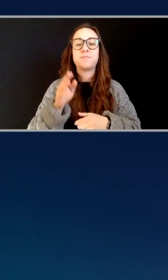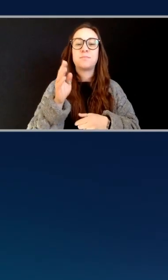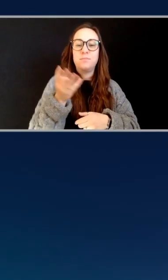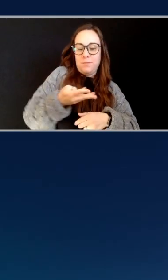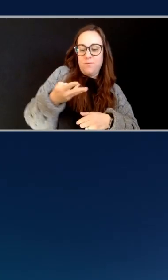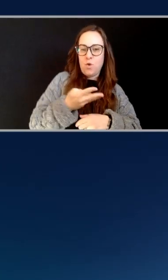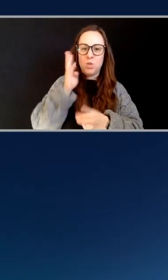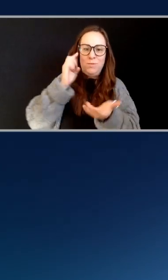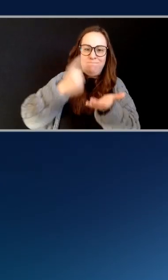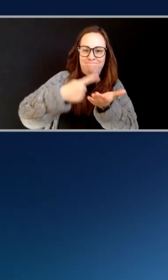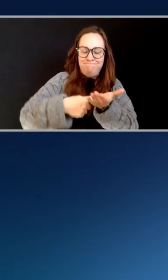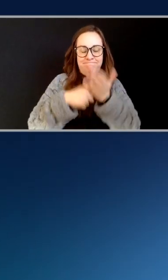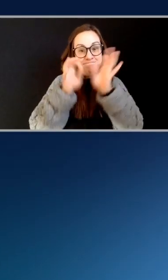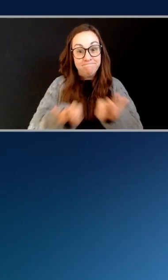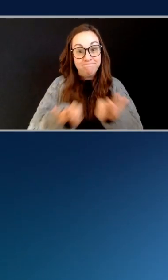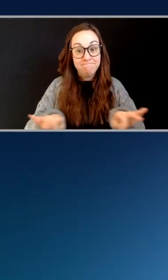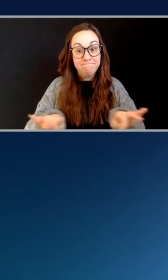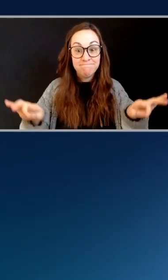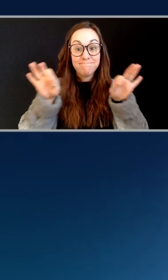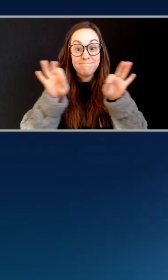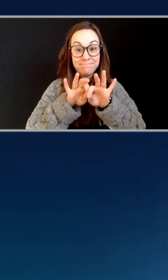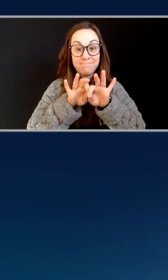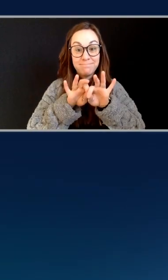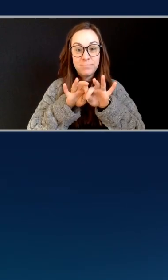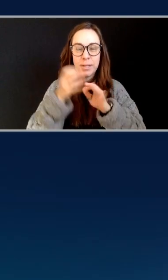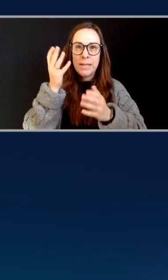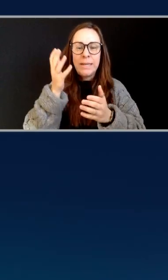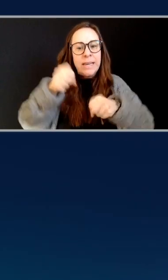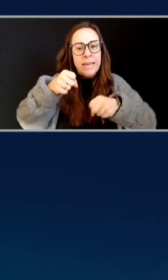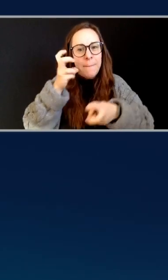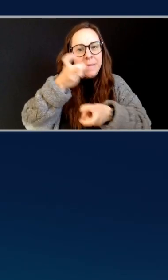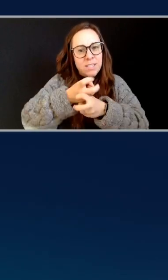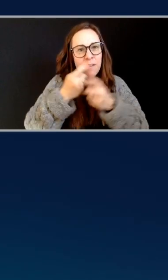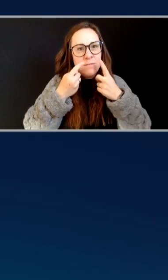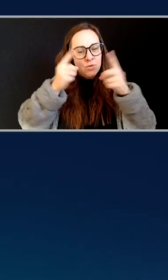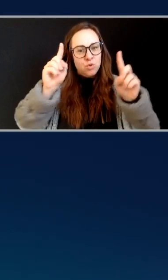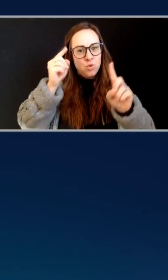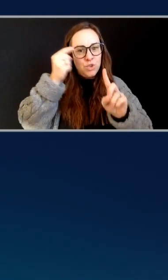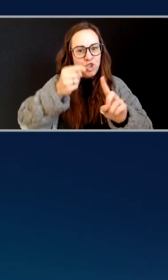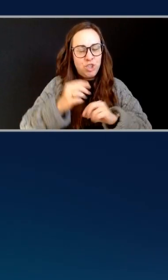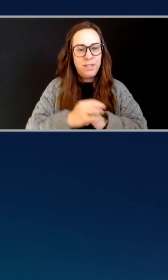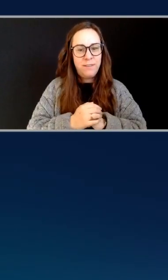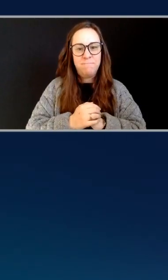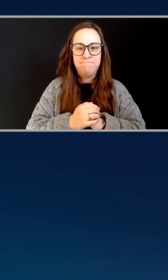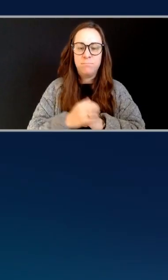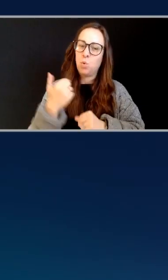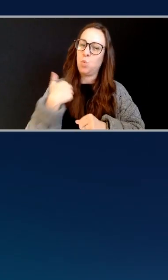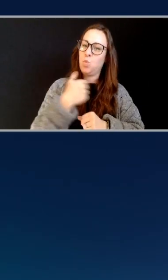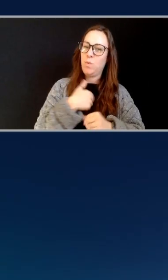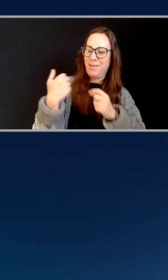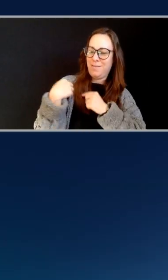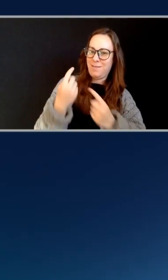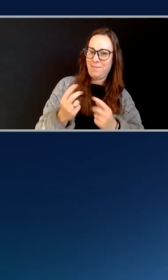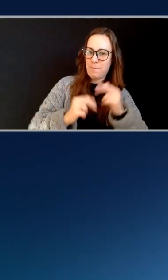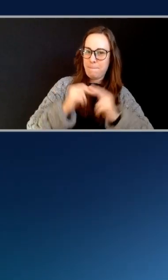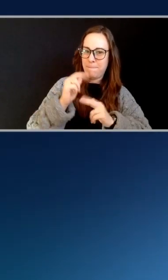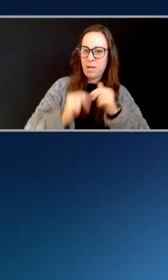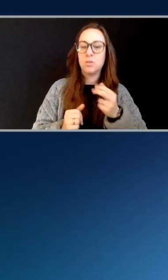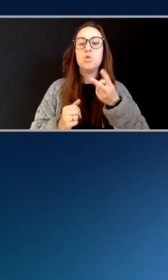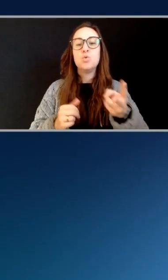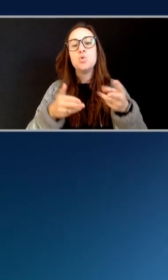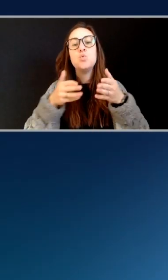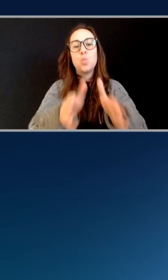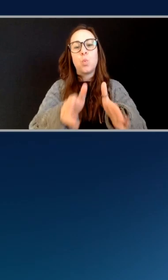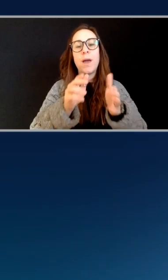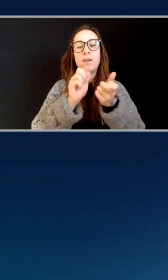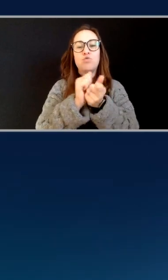incredibly important, something that's hard to achieve, but something they've built, a way to do a two-way translation